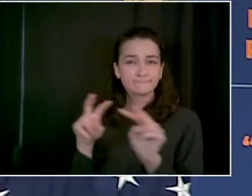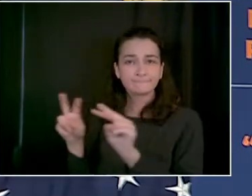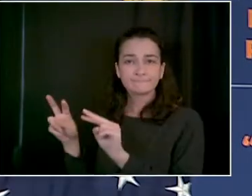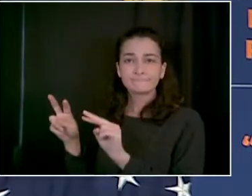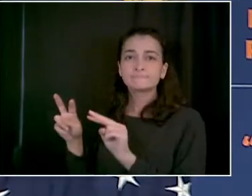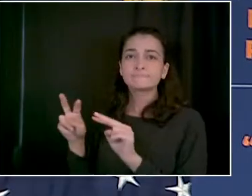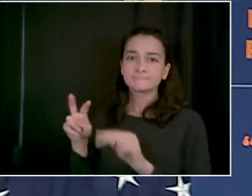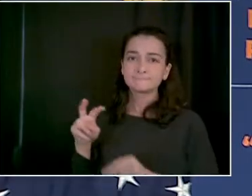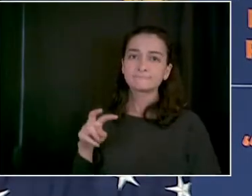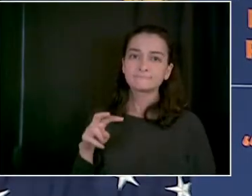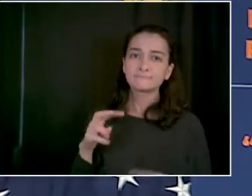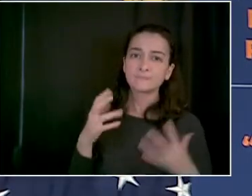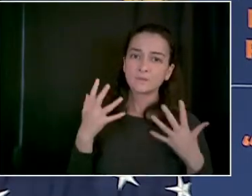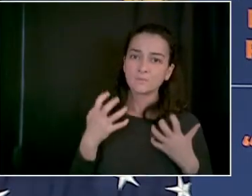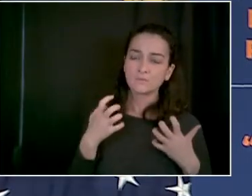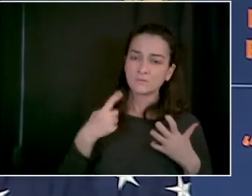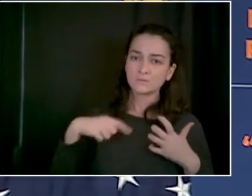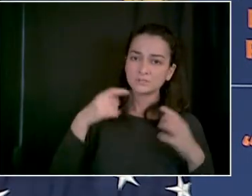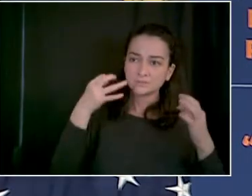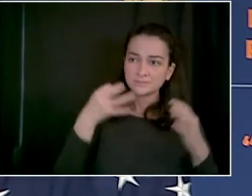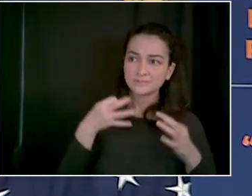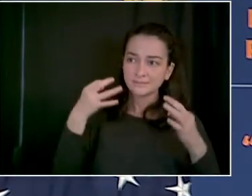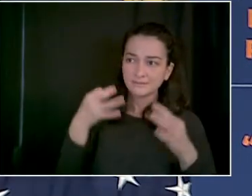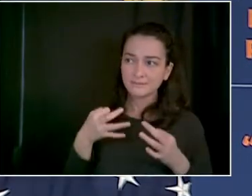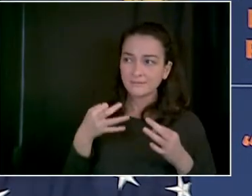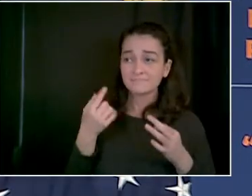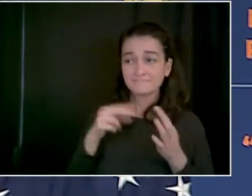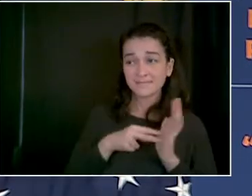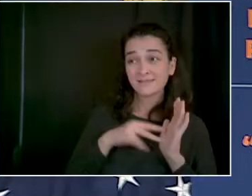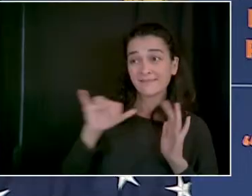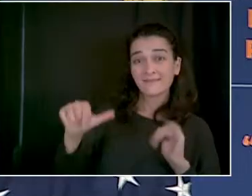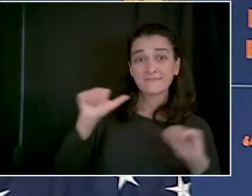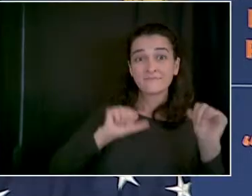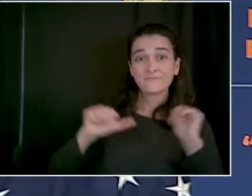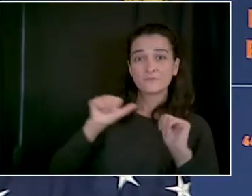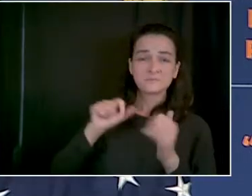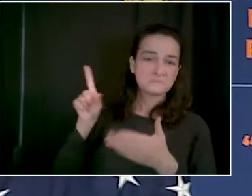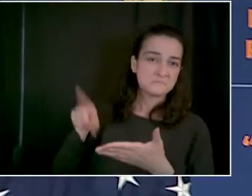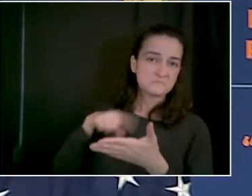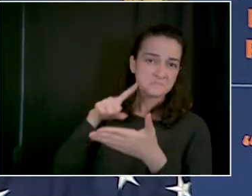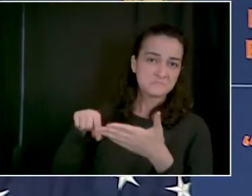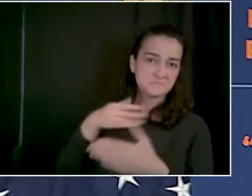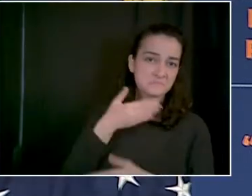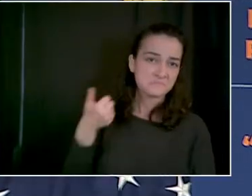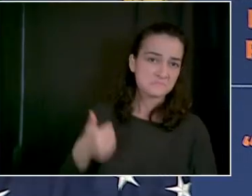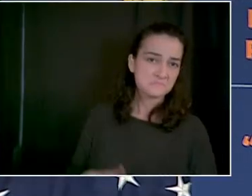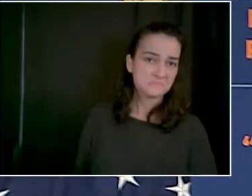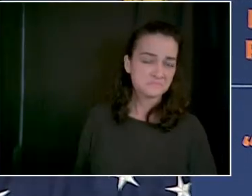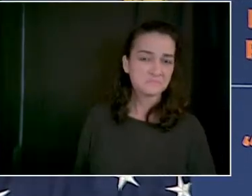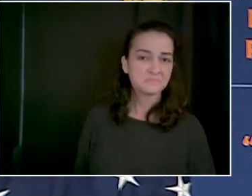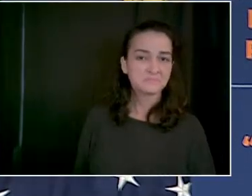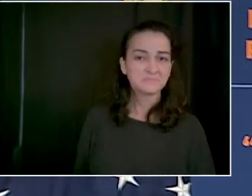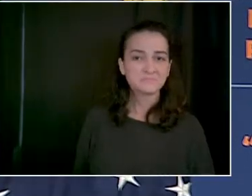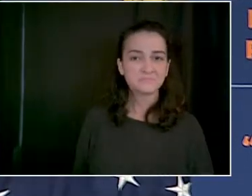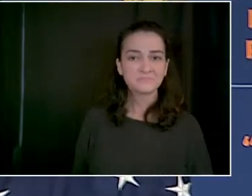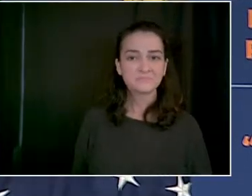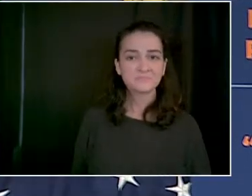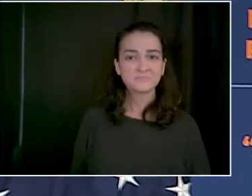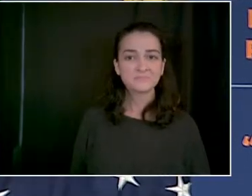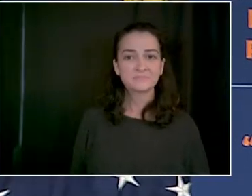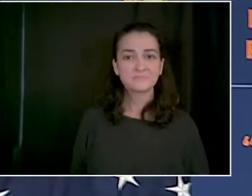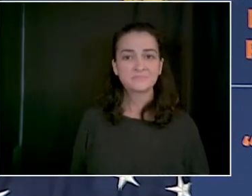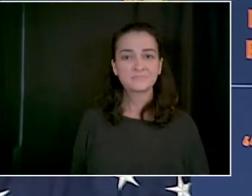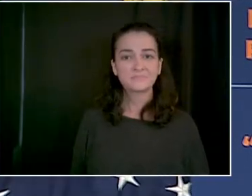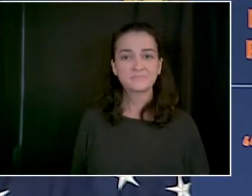cancel the show. And so I know Richie Torres has weighed in on this